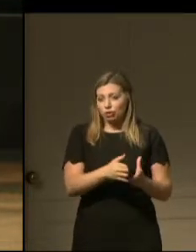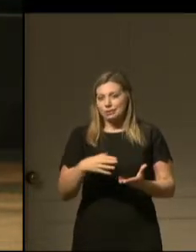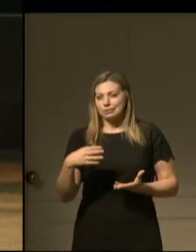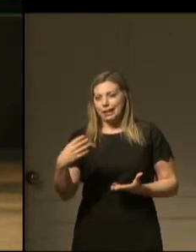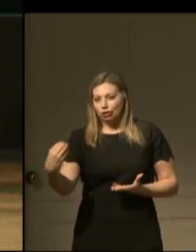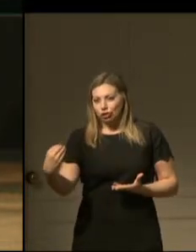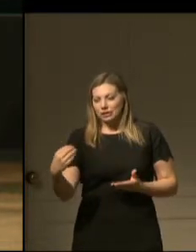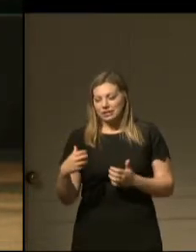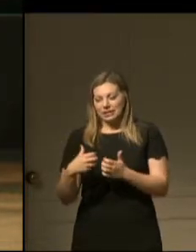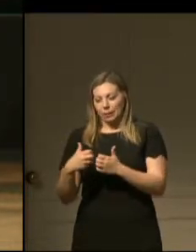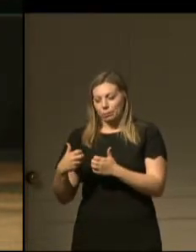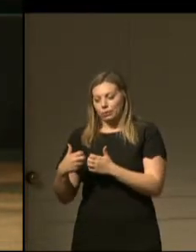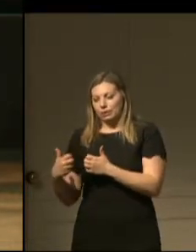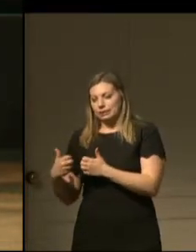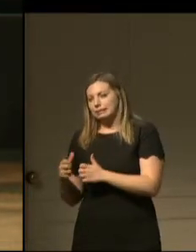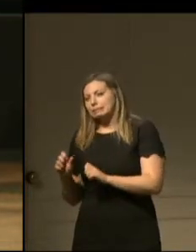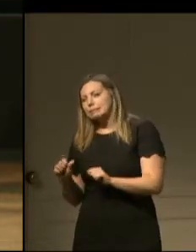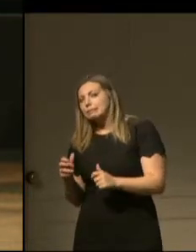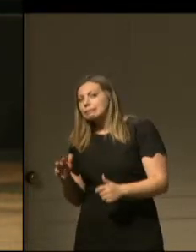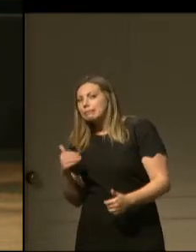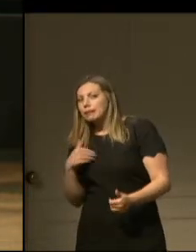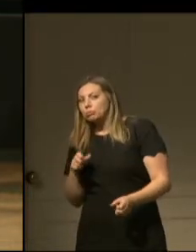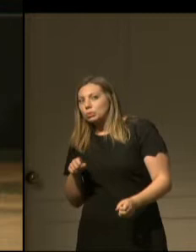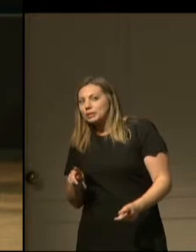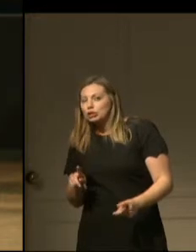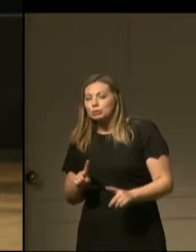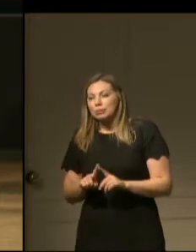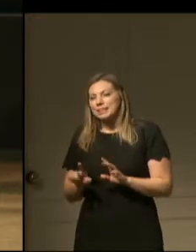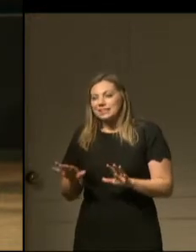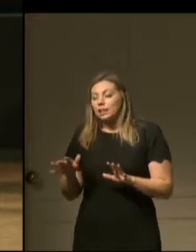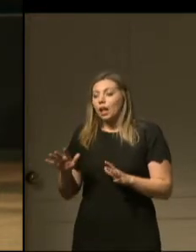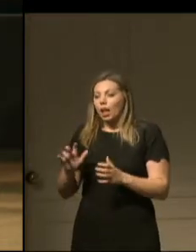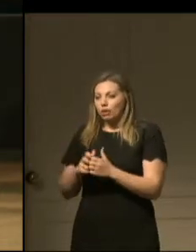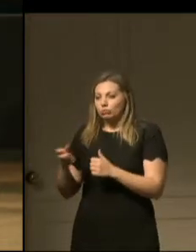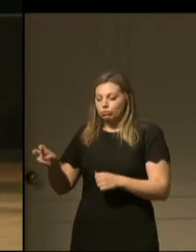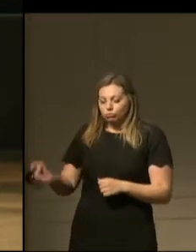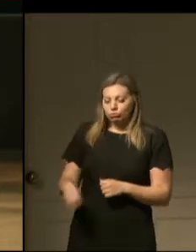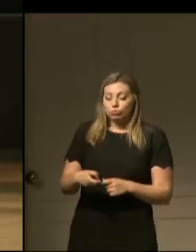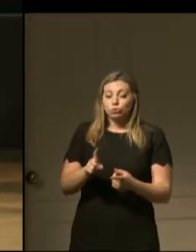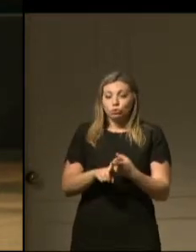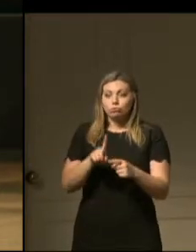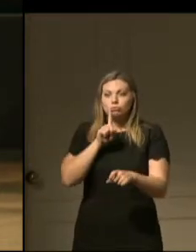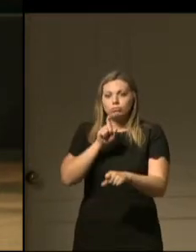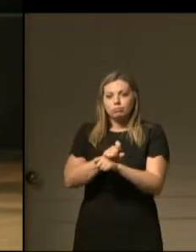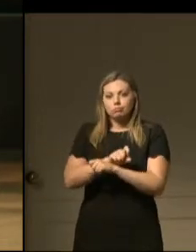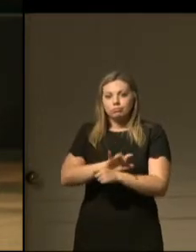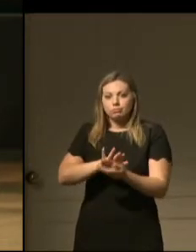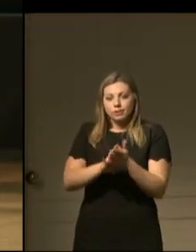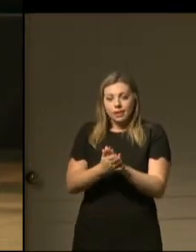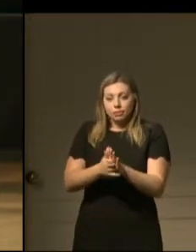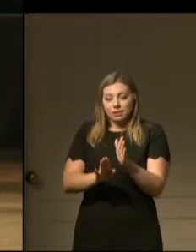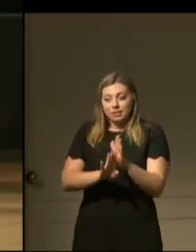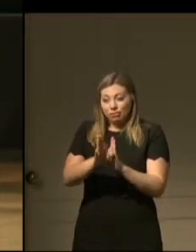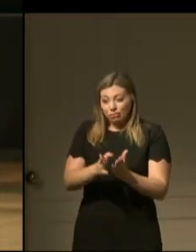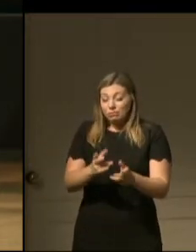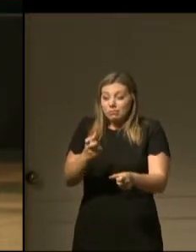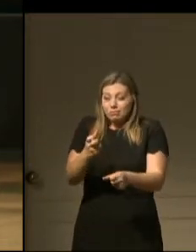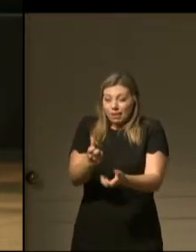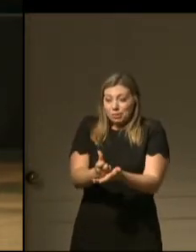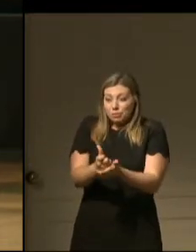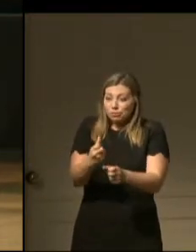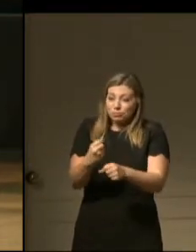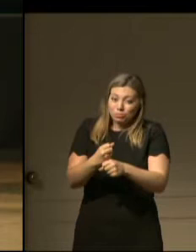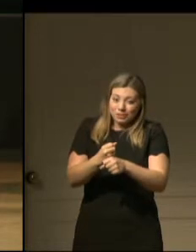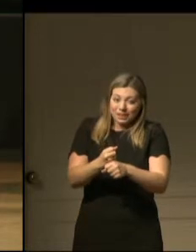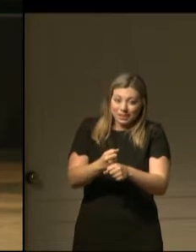and separated, even if they kind of have permission, into being the actual developers that help to create the experiences with